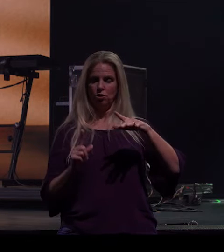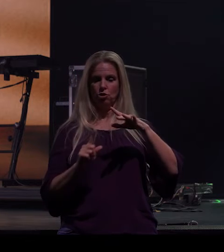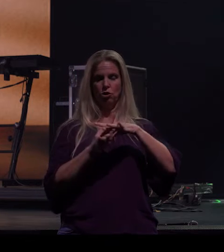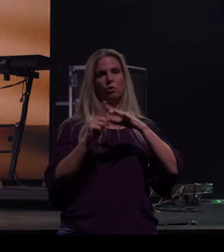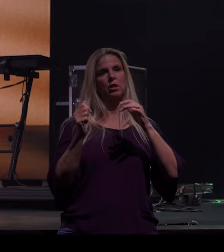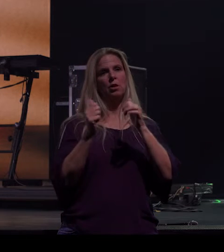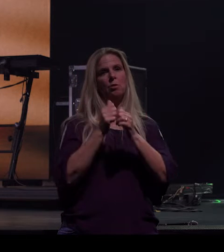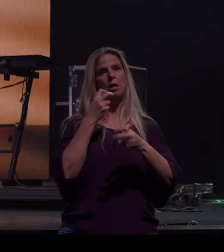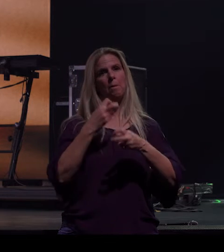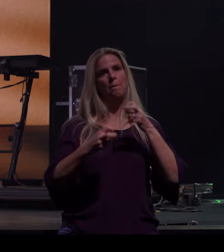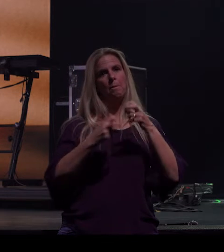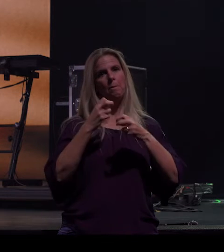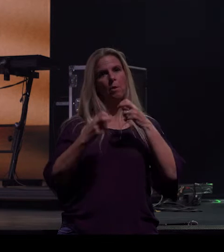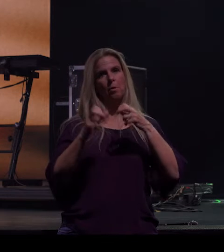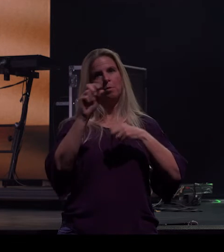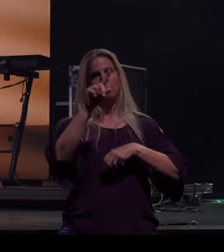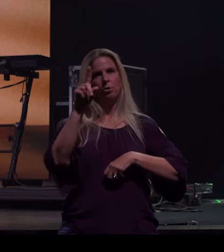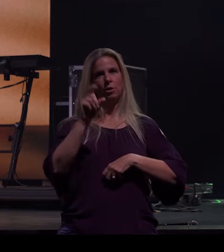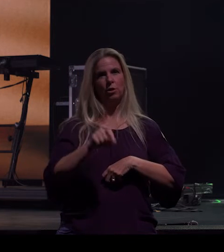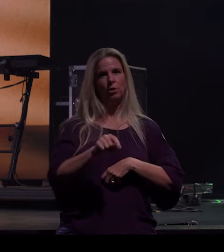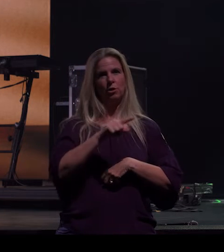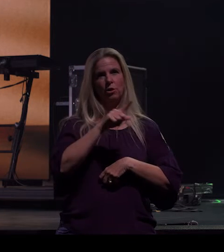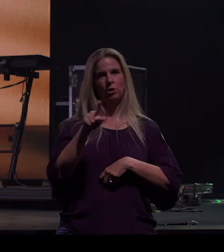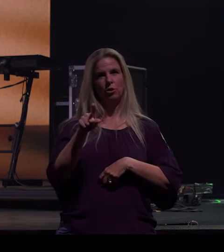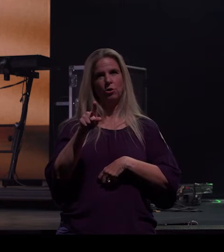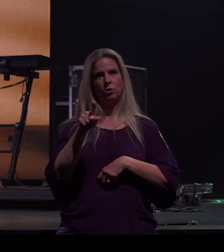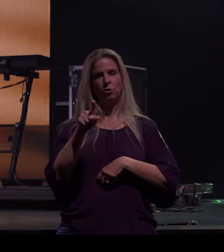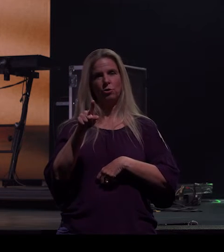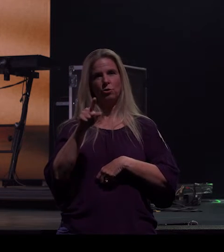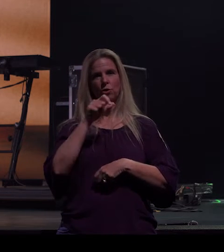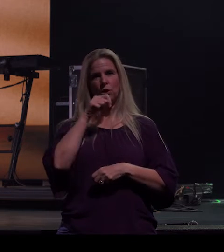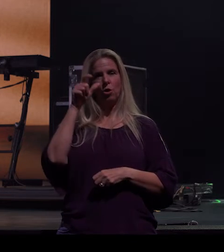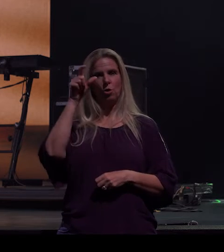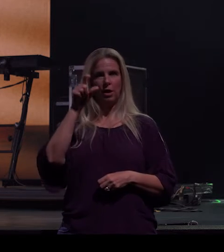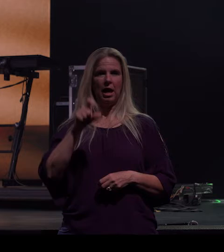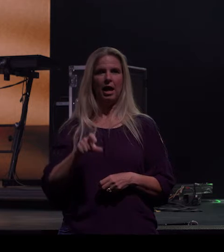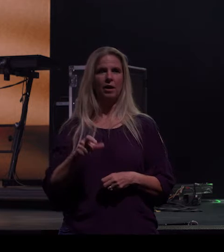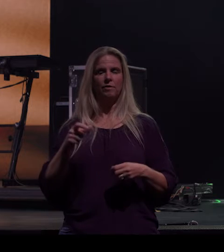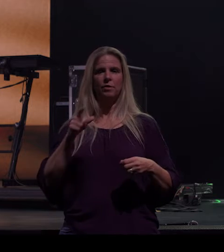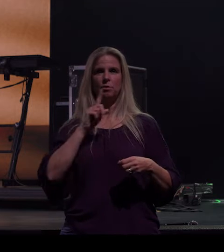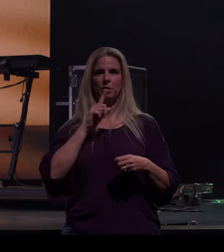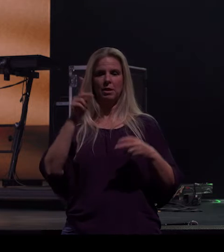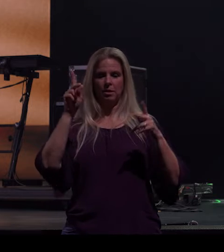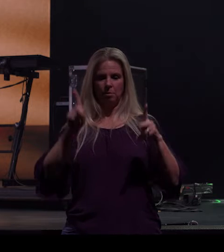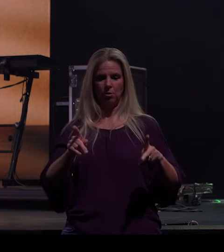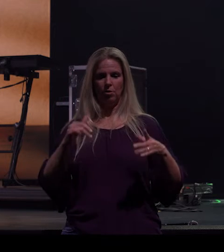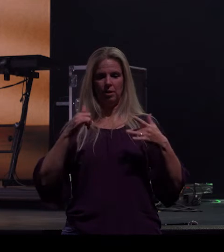or a question, do you understand you don't have to be the one that has all the answers?